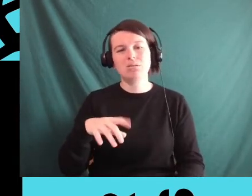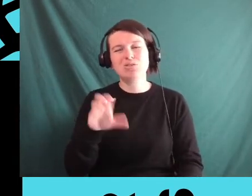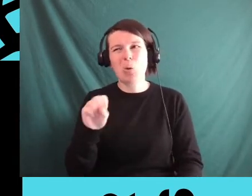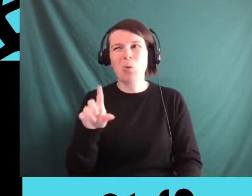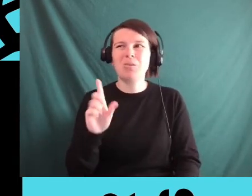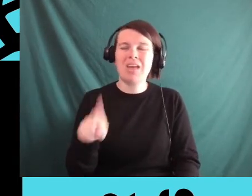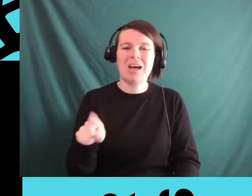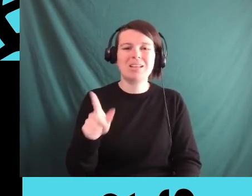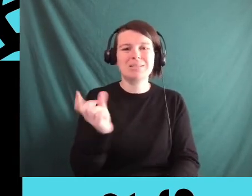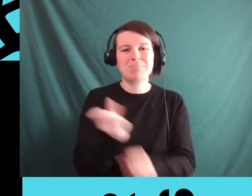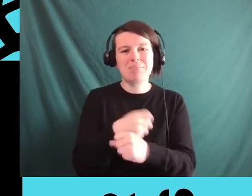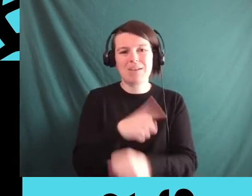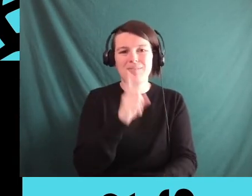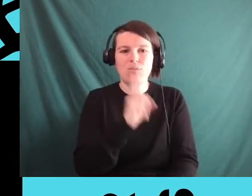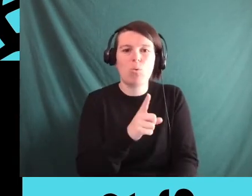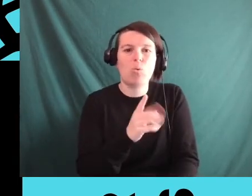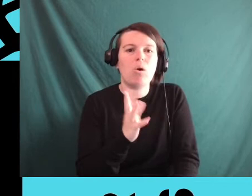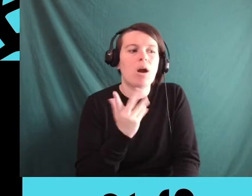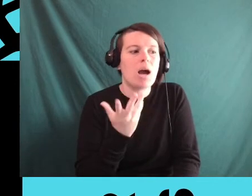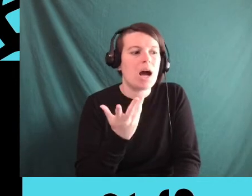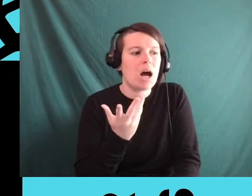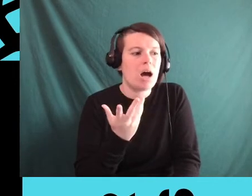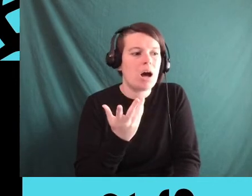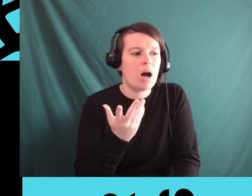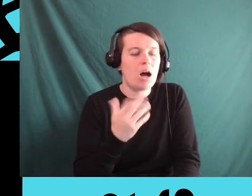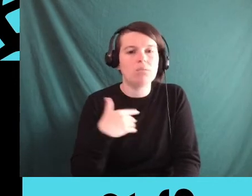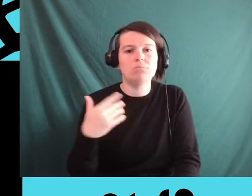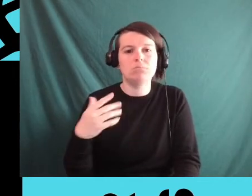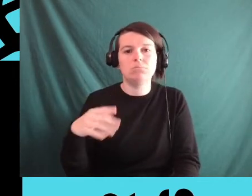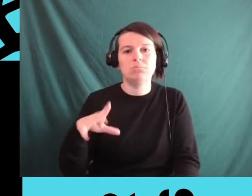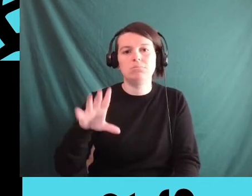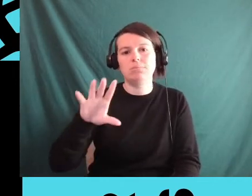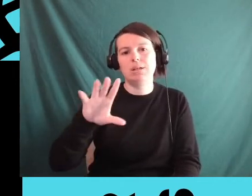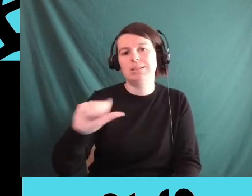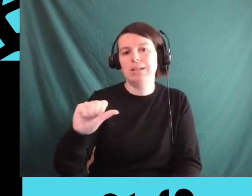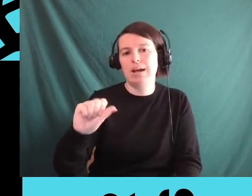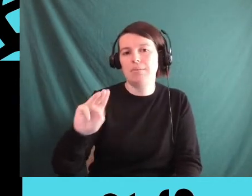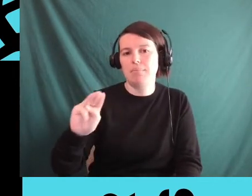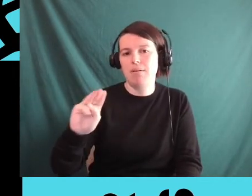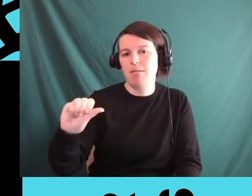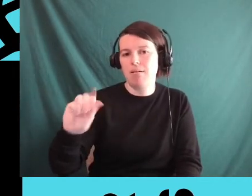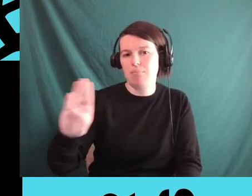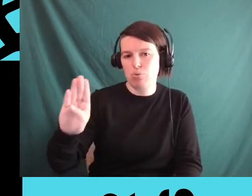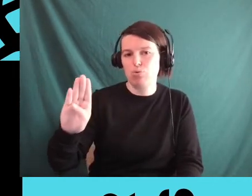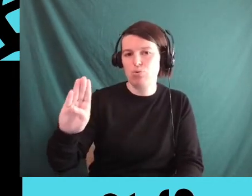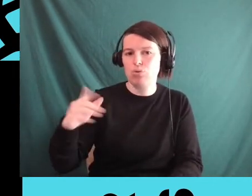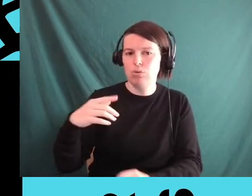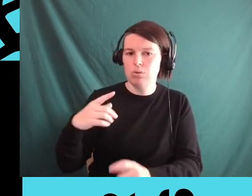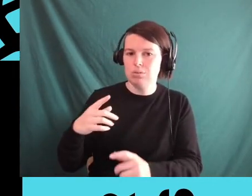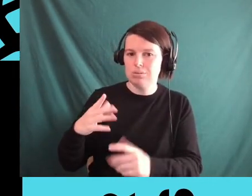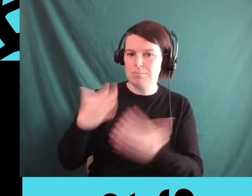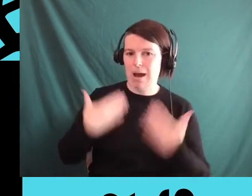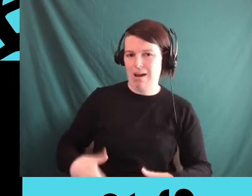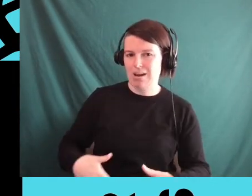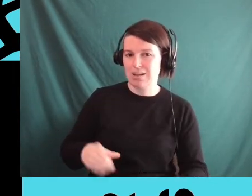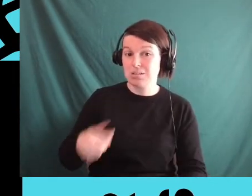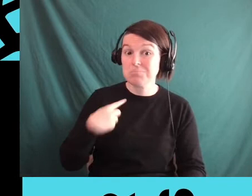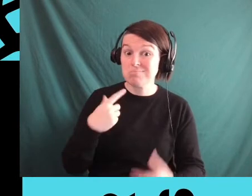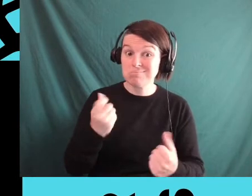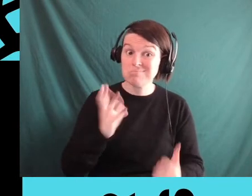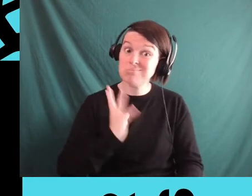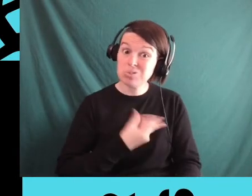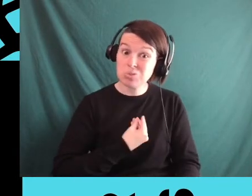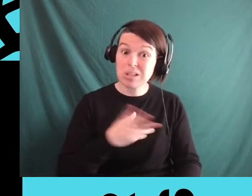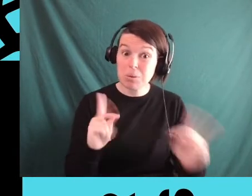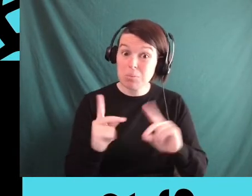made for assigned male at birth bodies. Many trans folks do prefer them